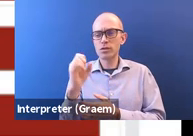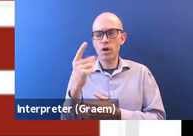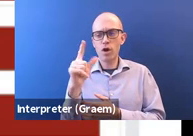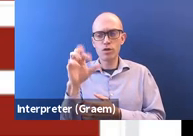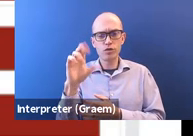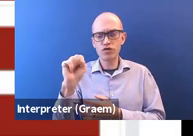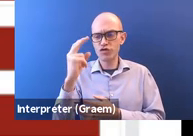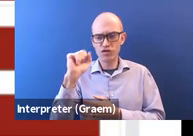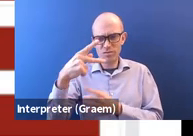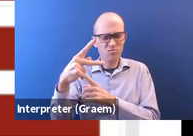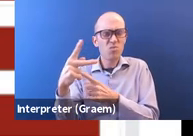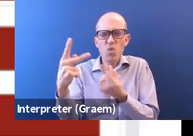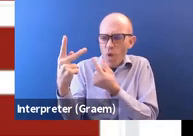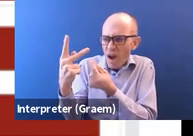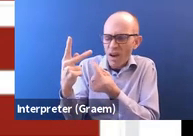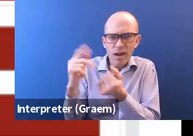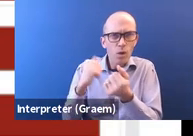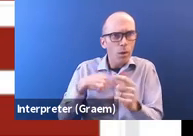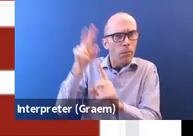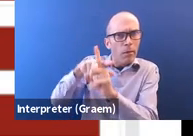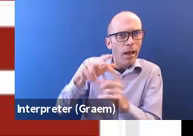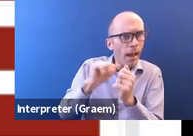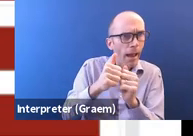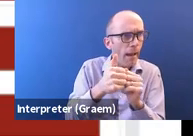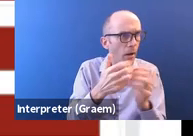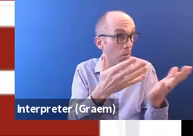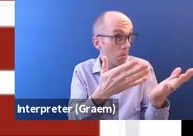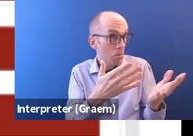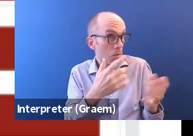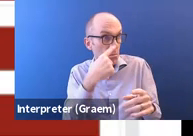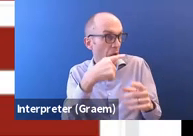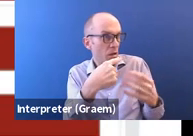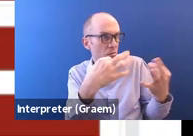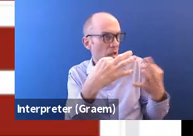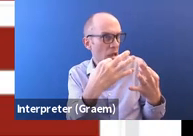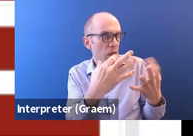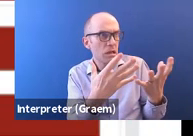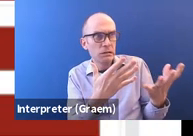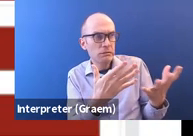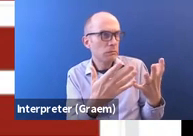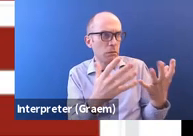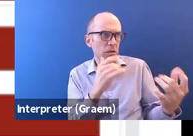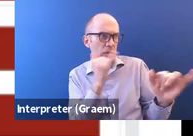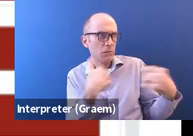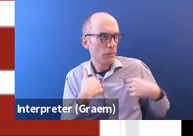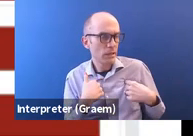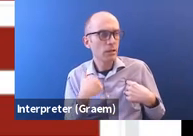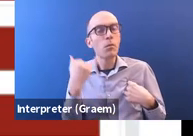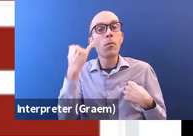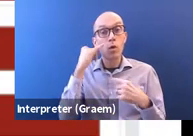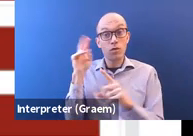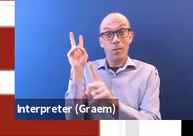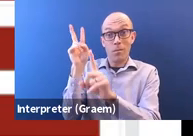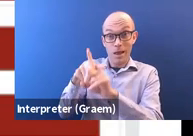and correct me, Paul, your knowledge is probably as much as mine, but if you apply for scholarships after